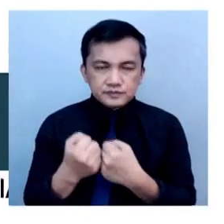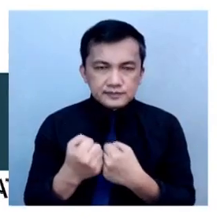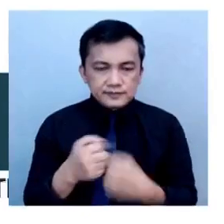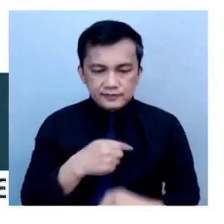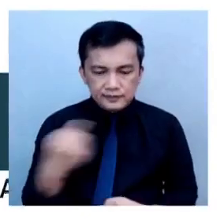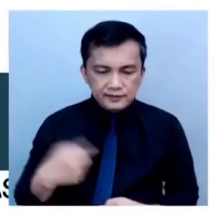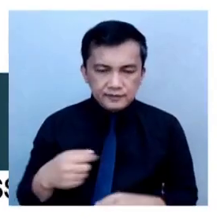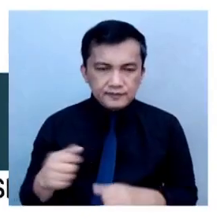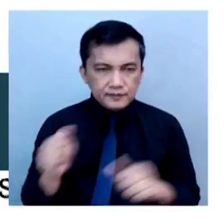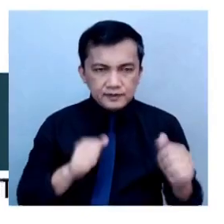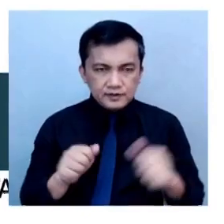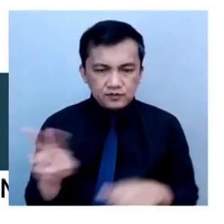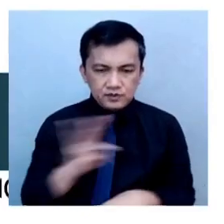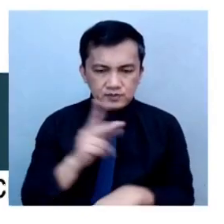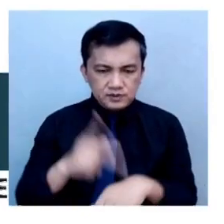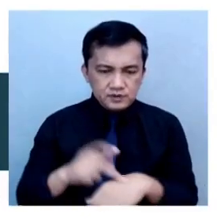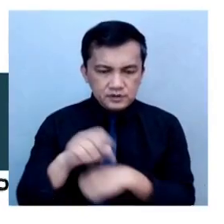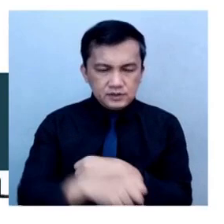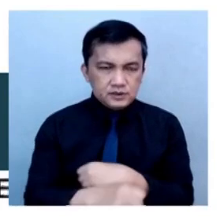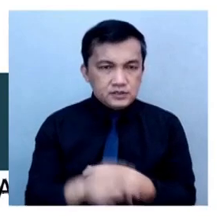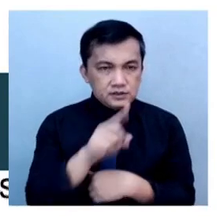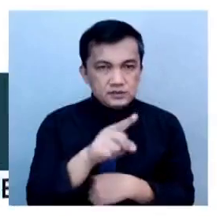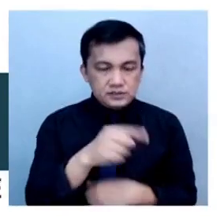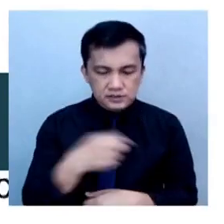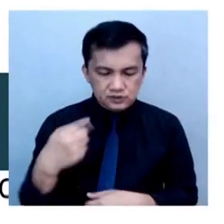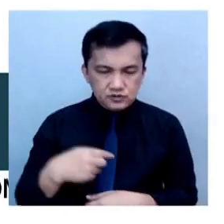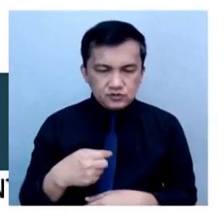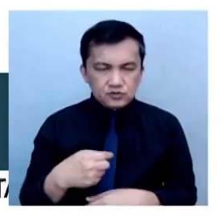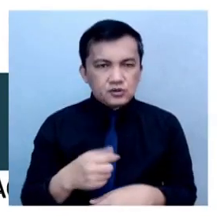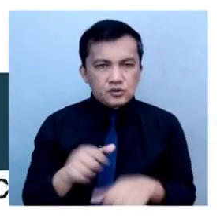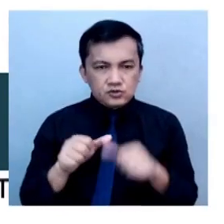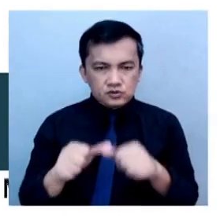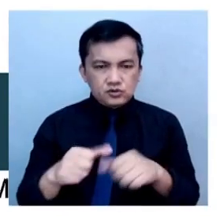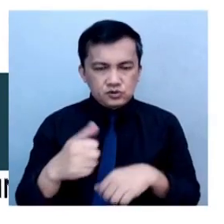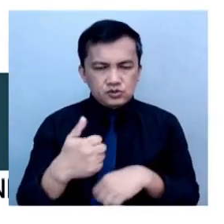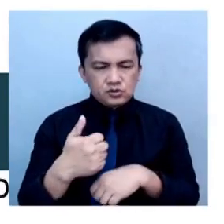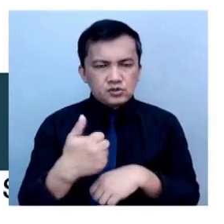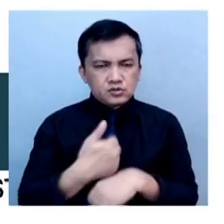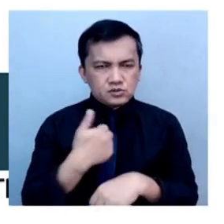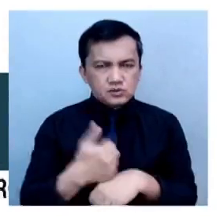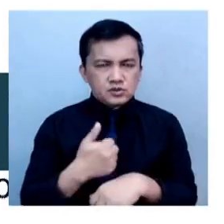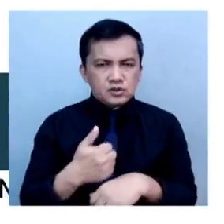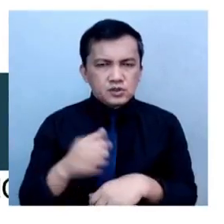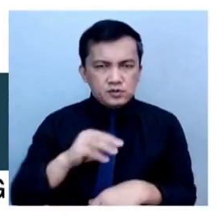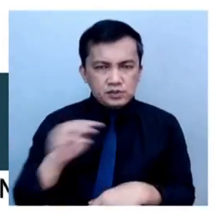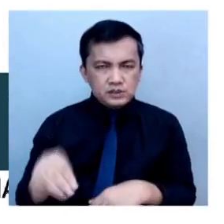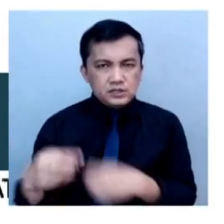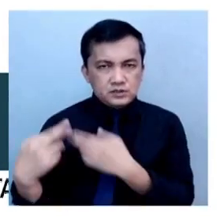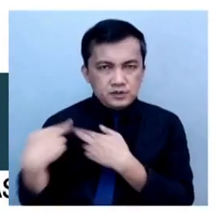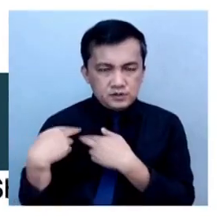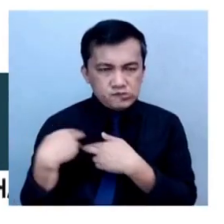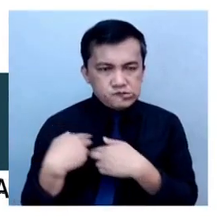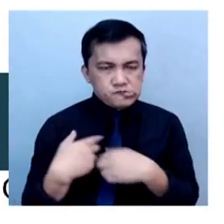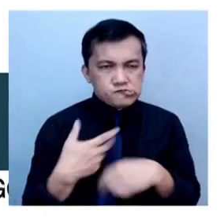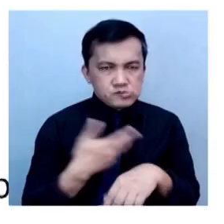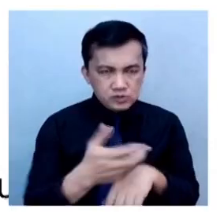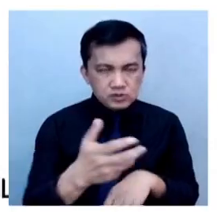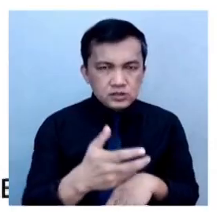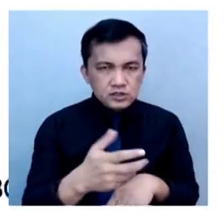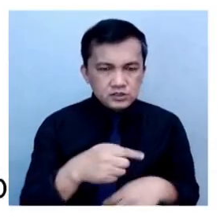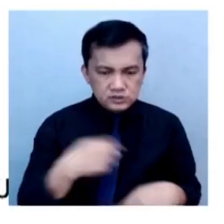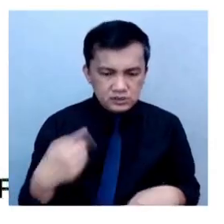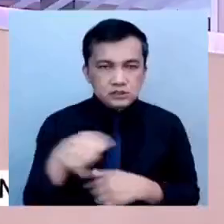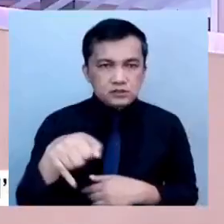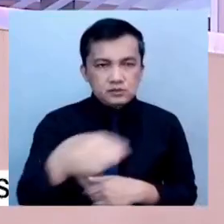Sea. This as Beijing continues to accuse Manila of deliberately provoking China and infringing on its